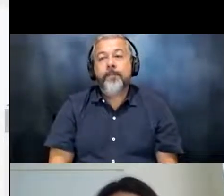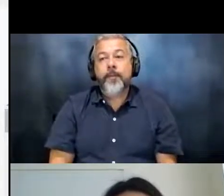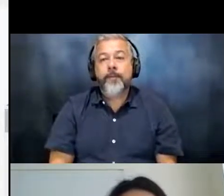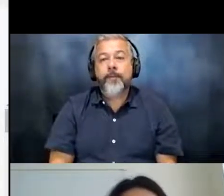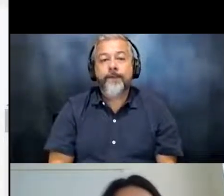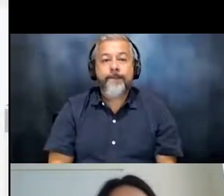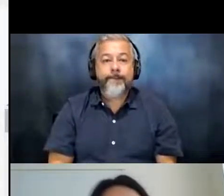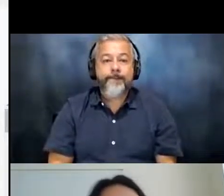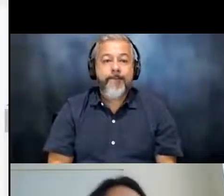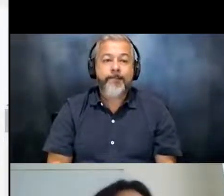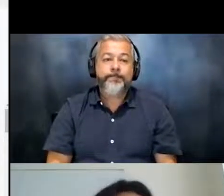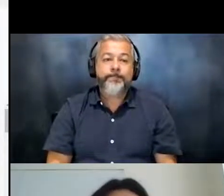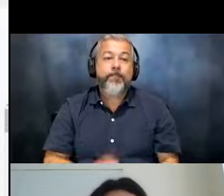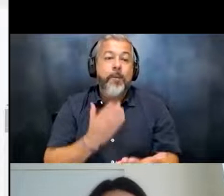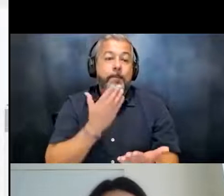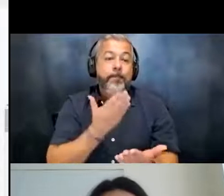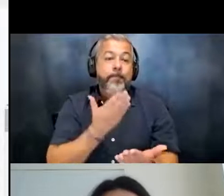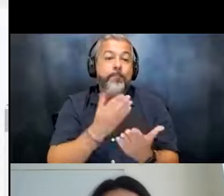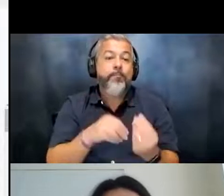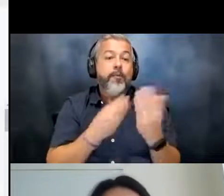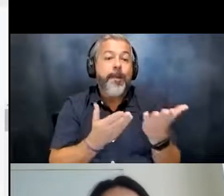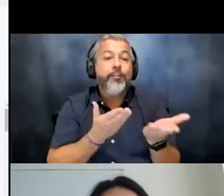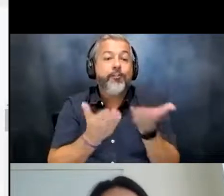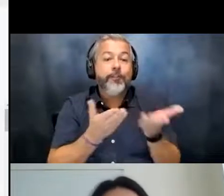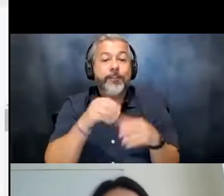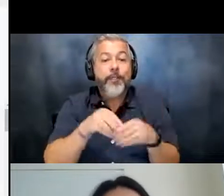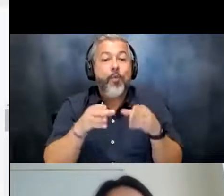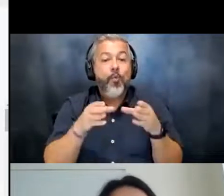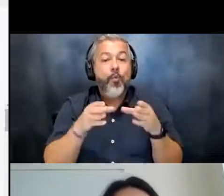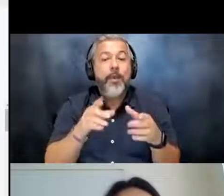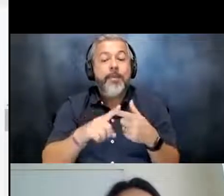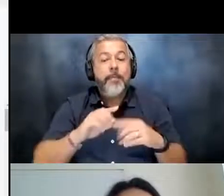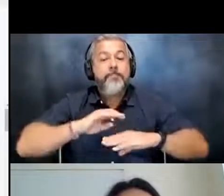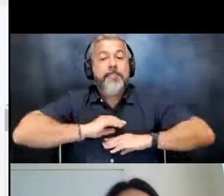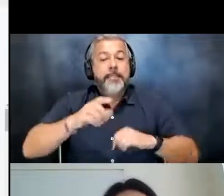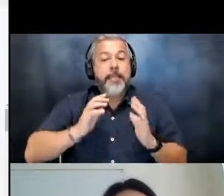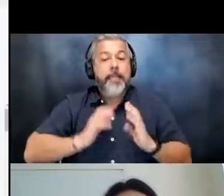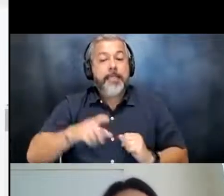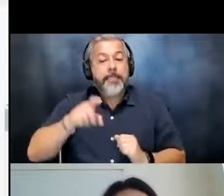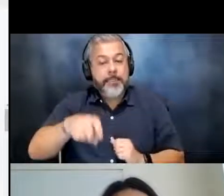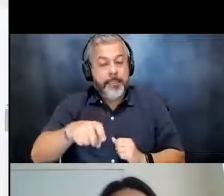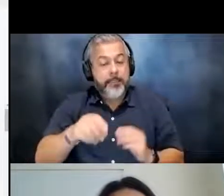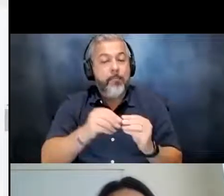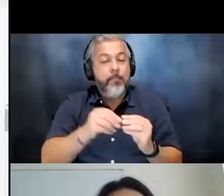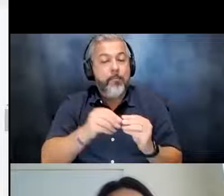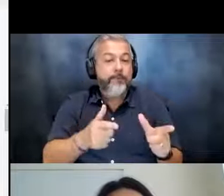Providing services in a way that meets clients' needs quickly and efficiently.